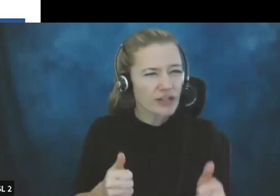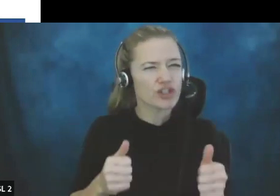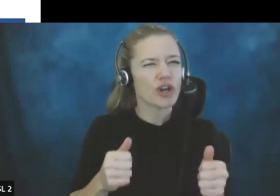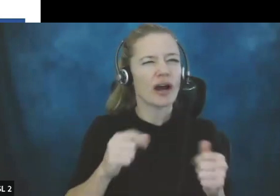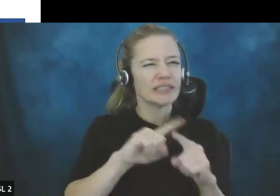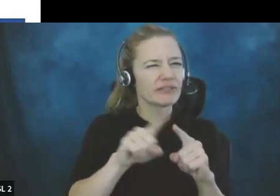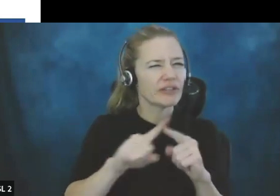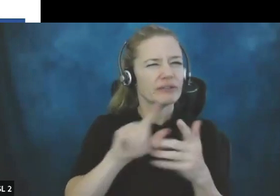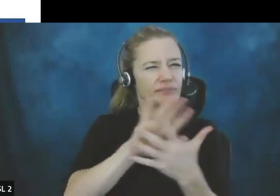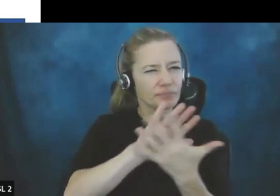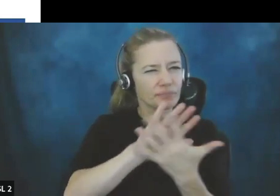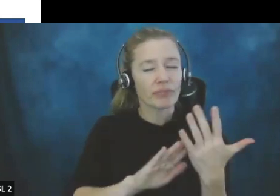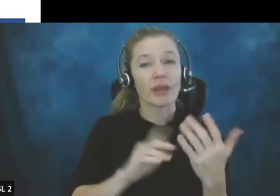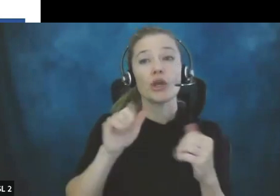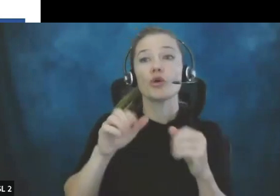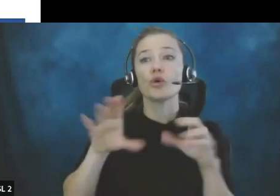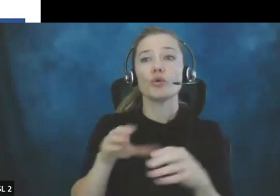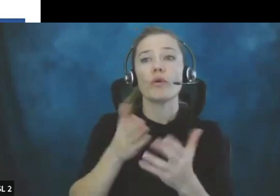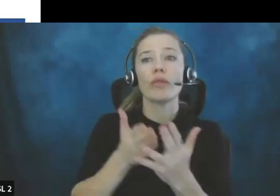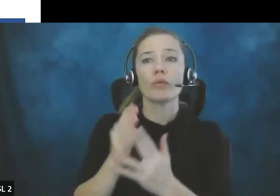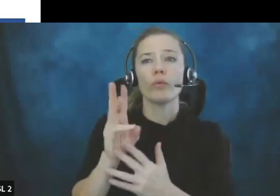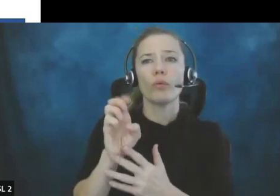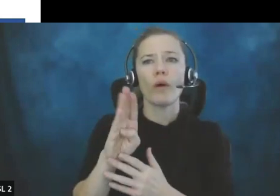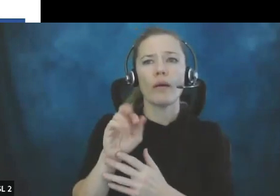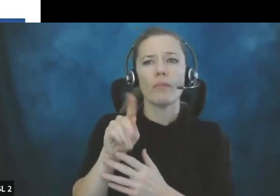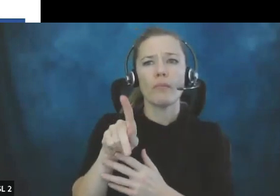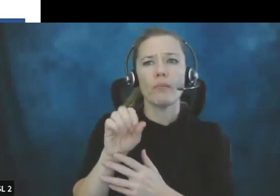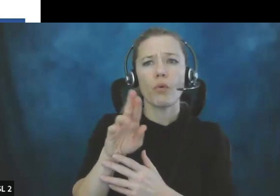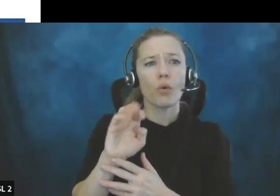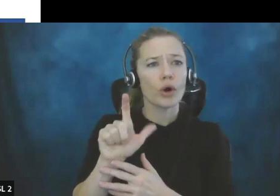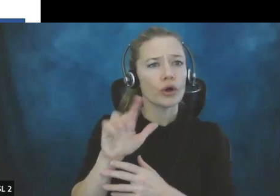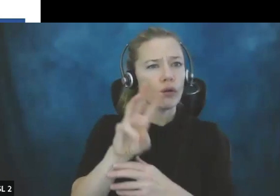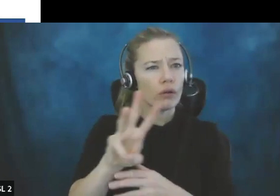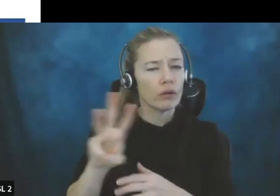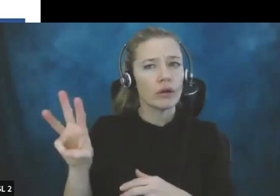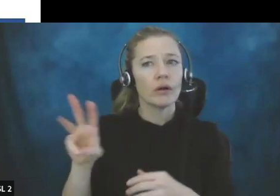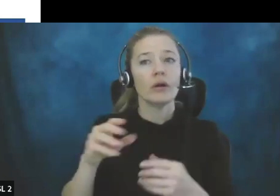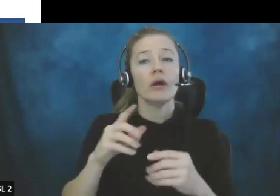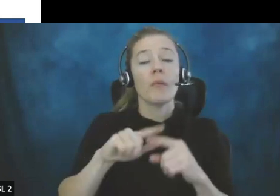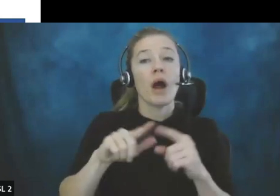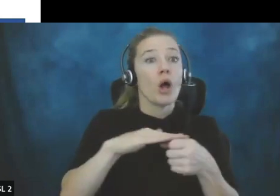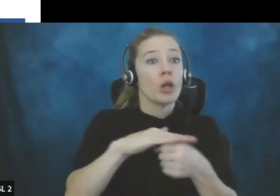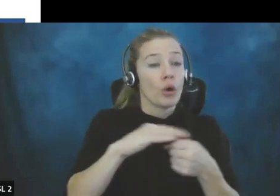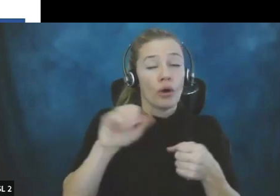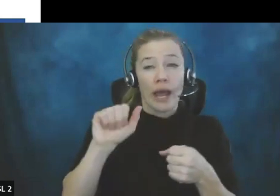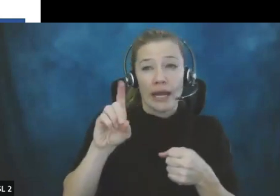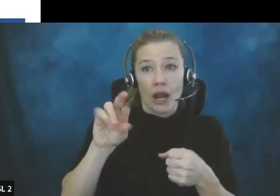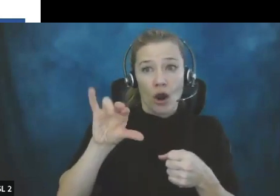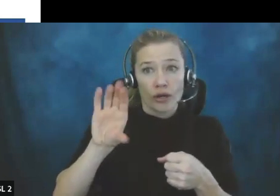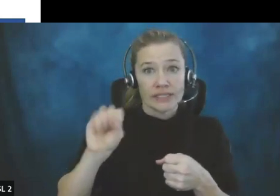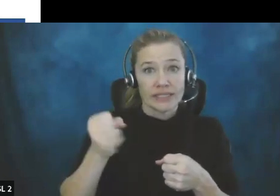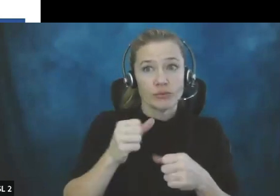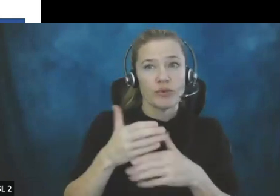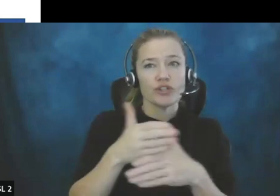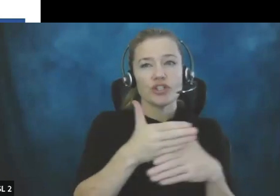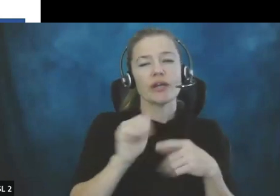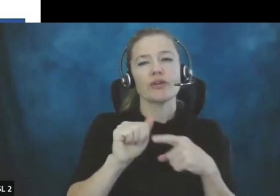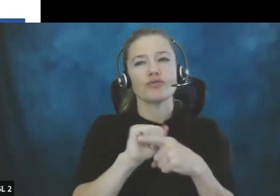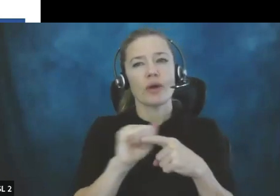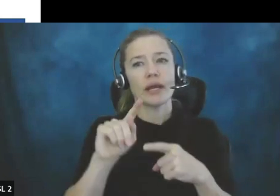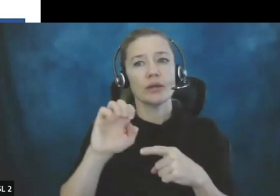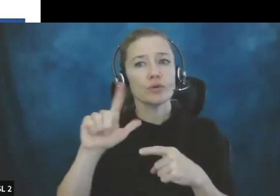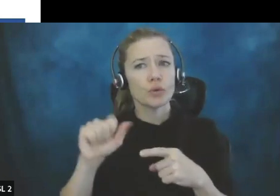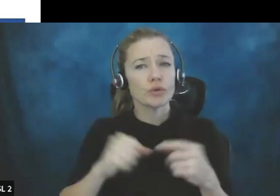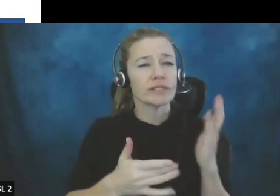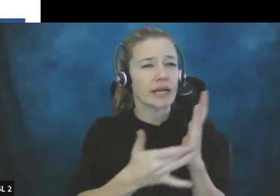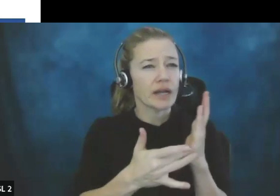dementia, and that this would be done through a web portal, a statewide network of local ADRCs with shared